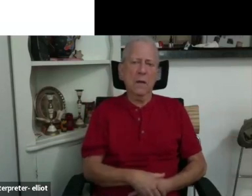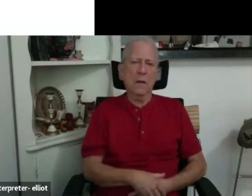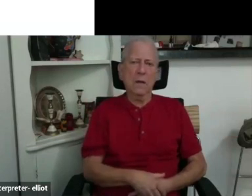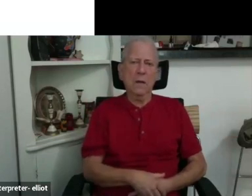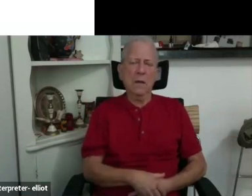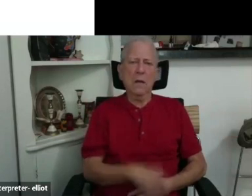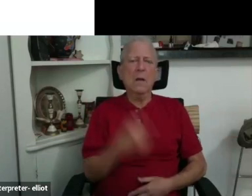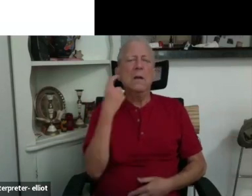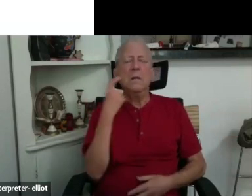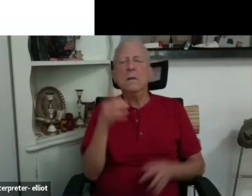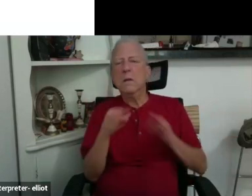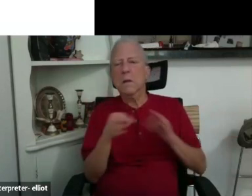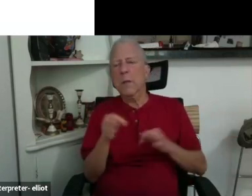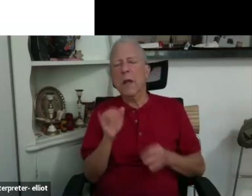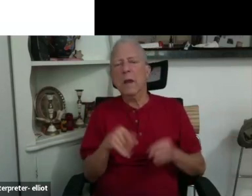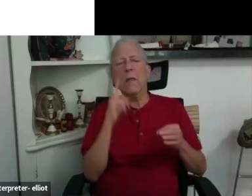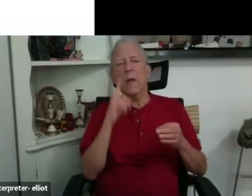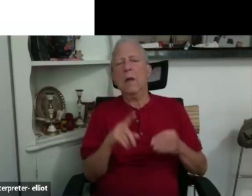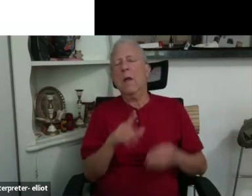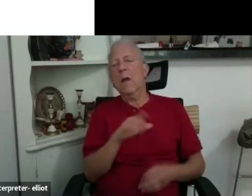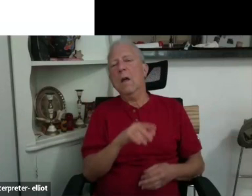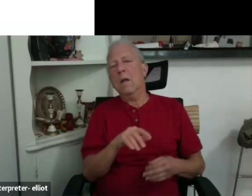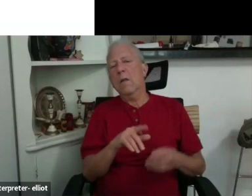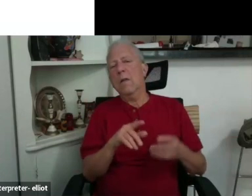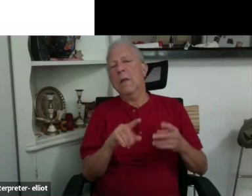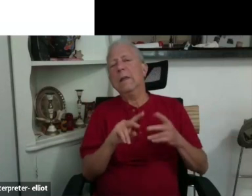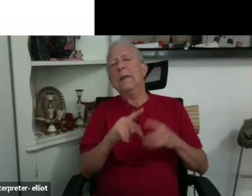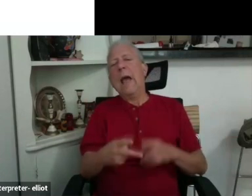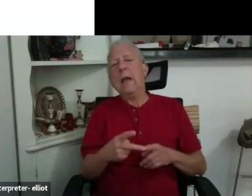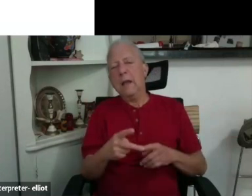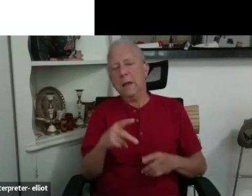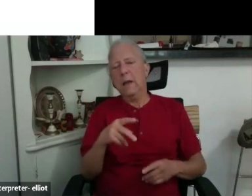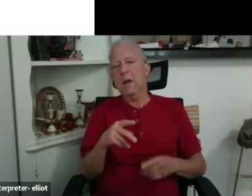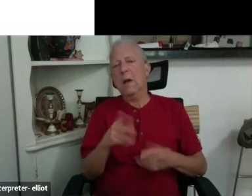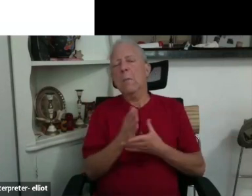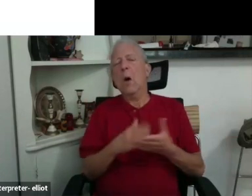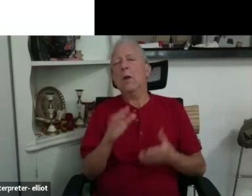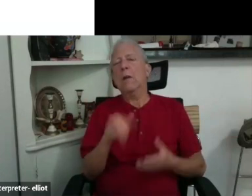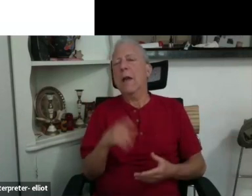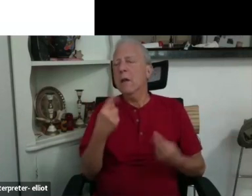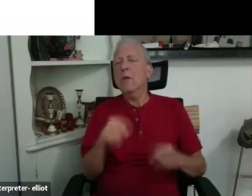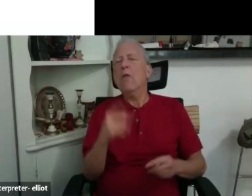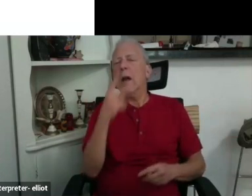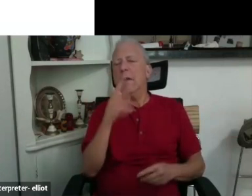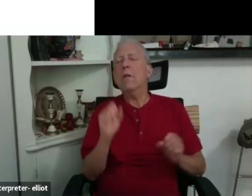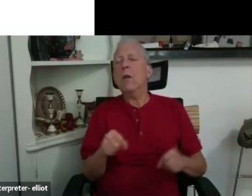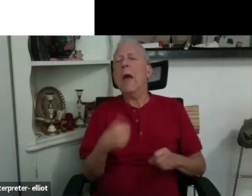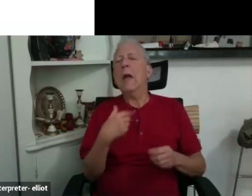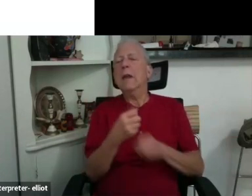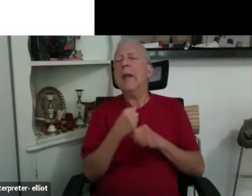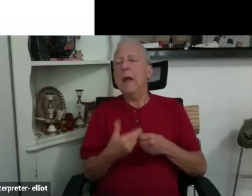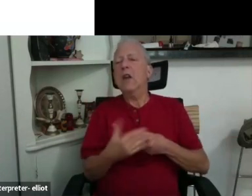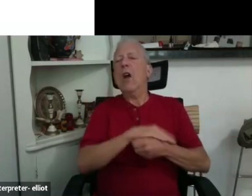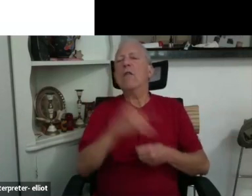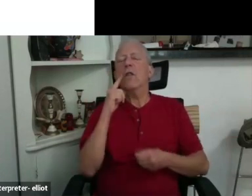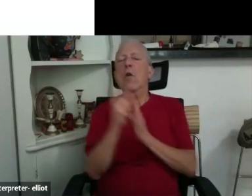moment ago, I think the second piece is just that try to see if you can get coverage for legal representation